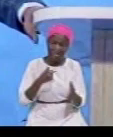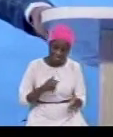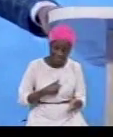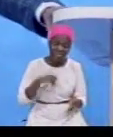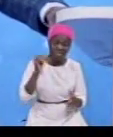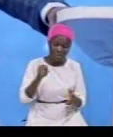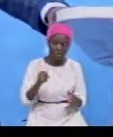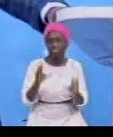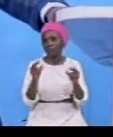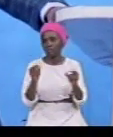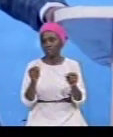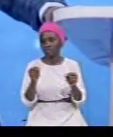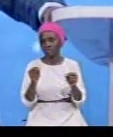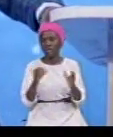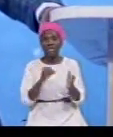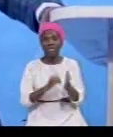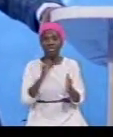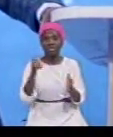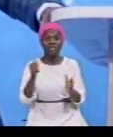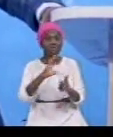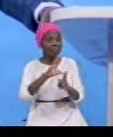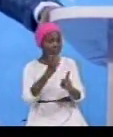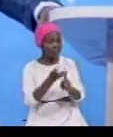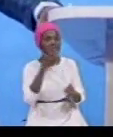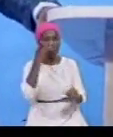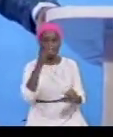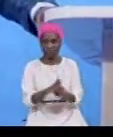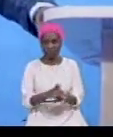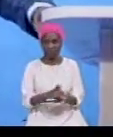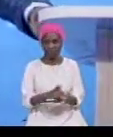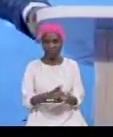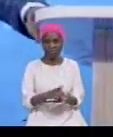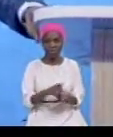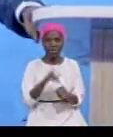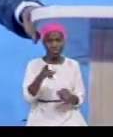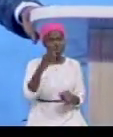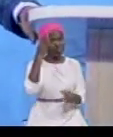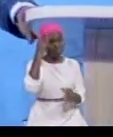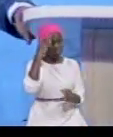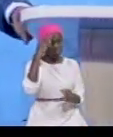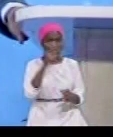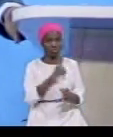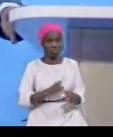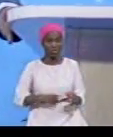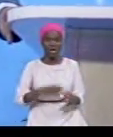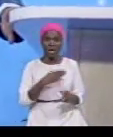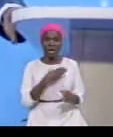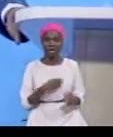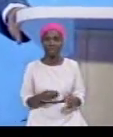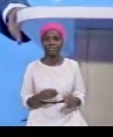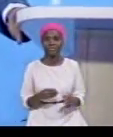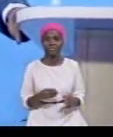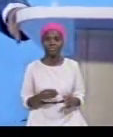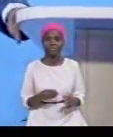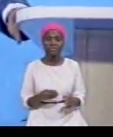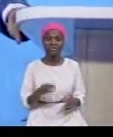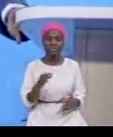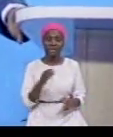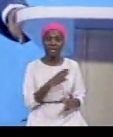conditional promise. You have come and you have known the Lord, and we're reaching your name, and we're willing to help you, and we're called you